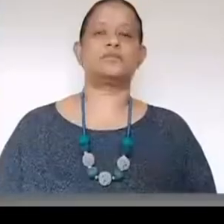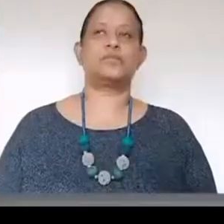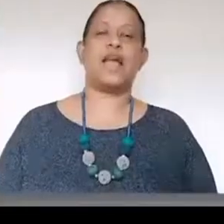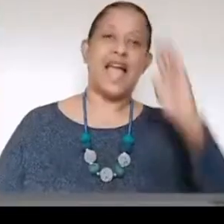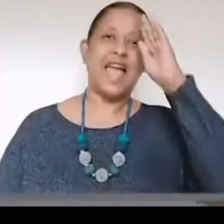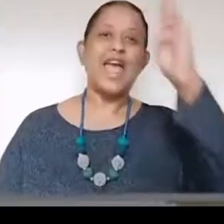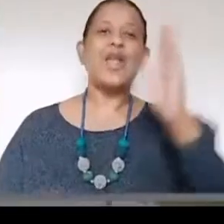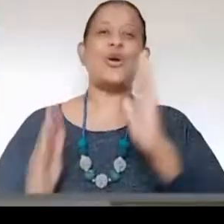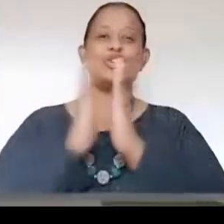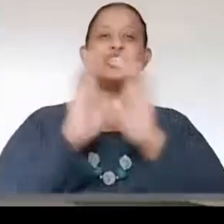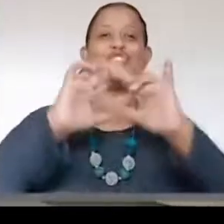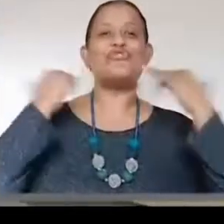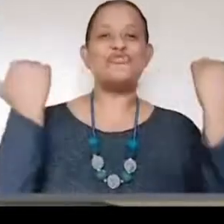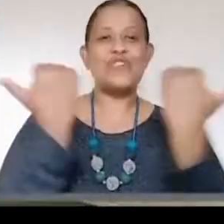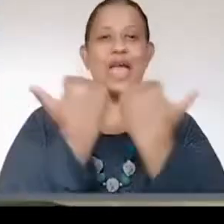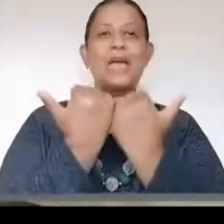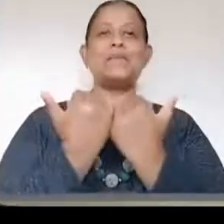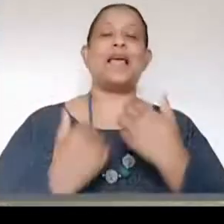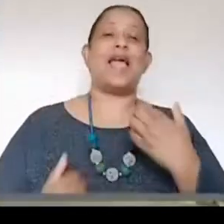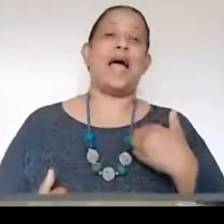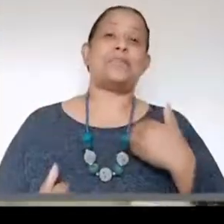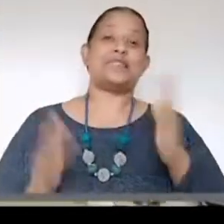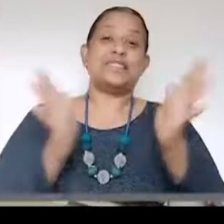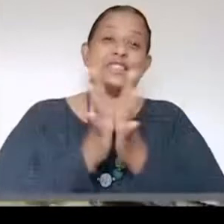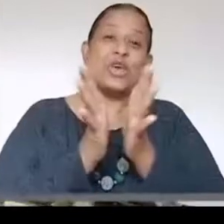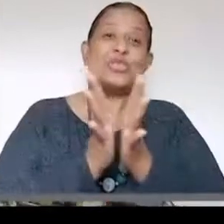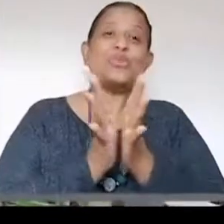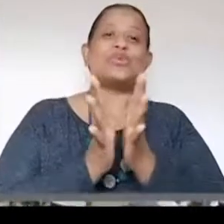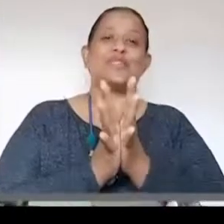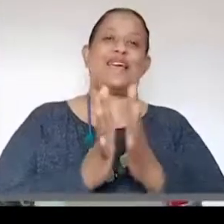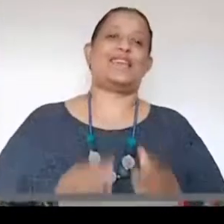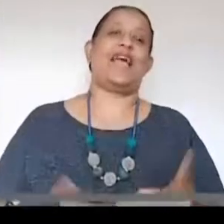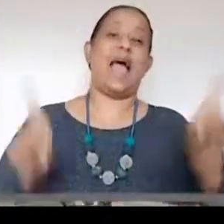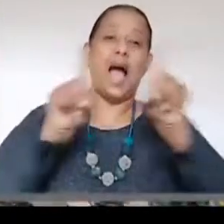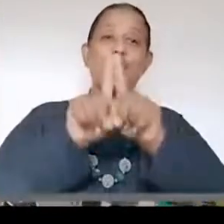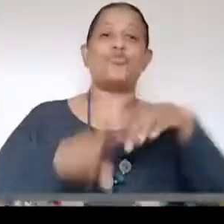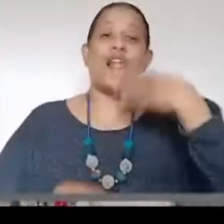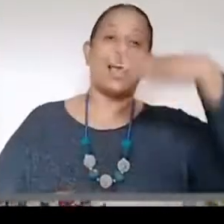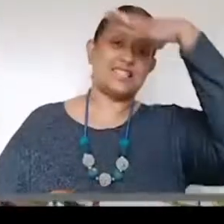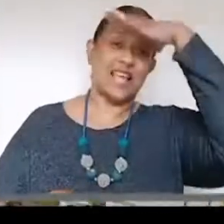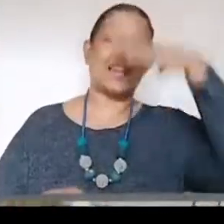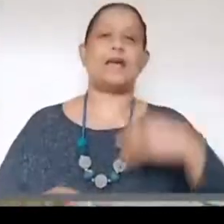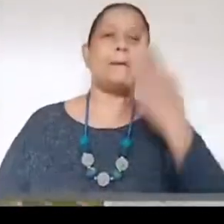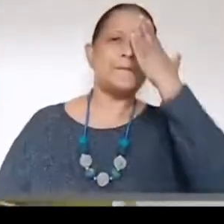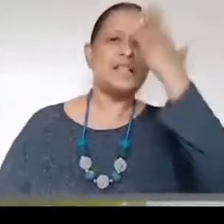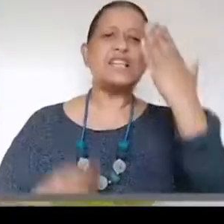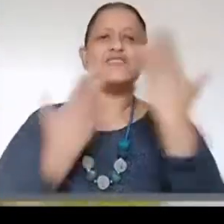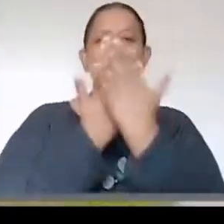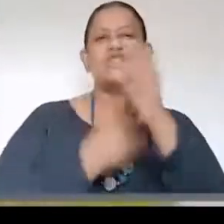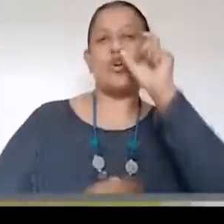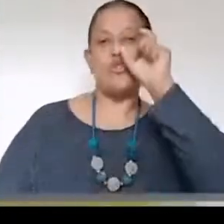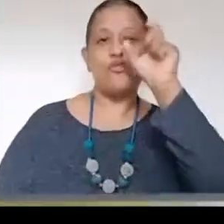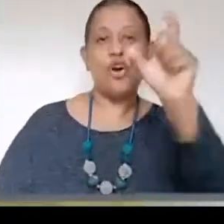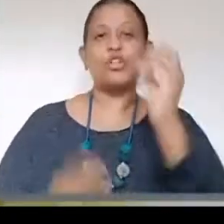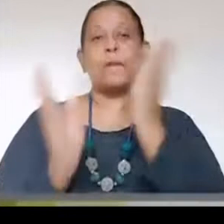Hello, People's Church family. A warm welcome to you. Please take a minute to watch this video as we share with you the health guidelines for